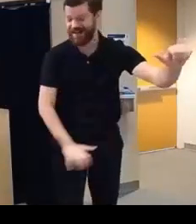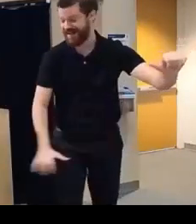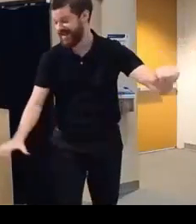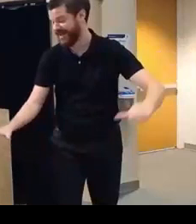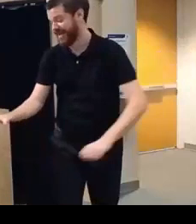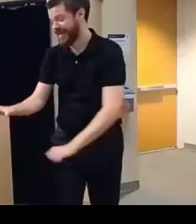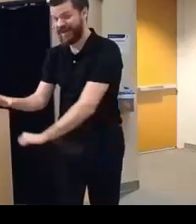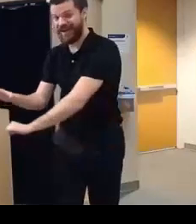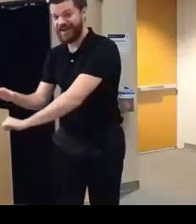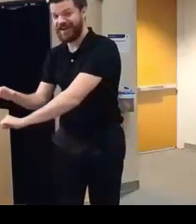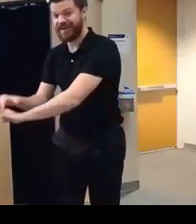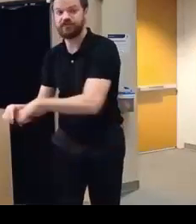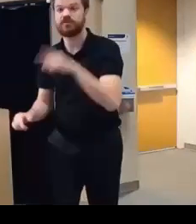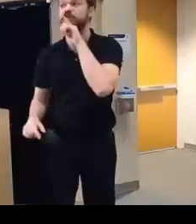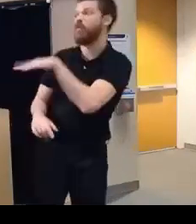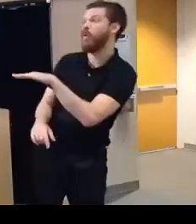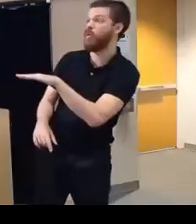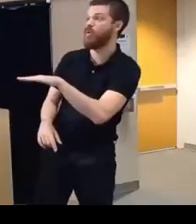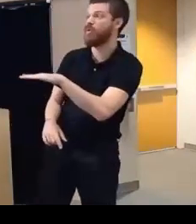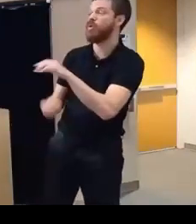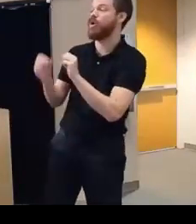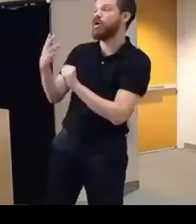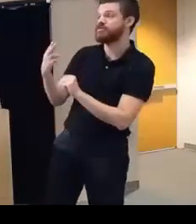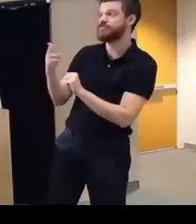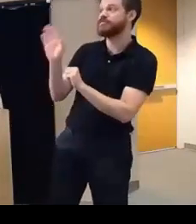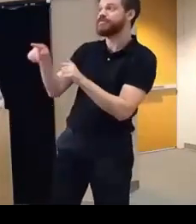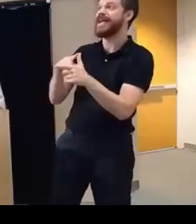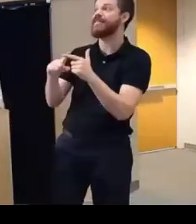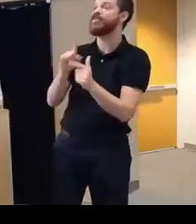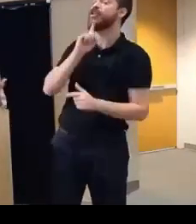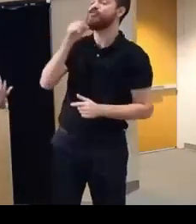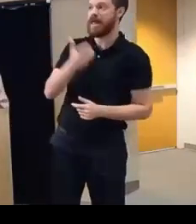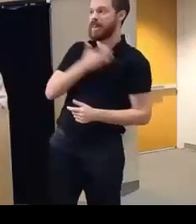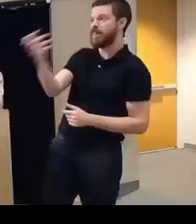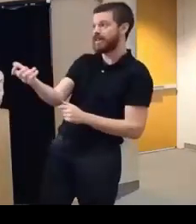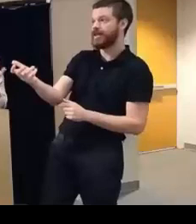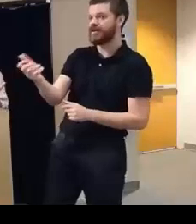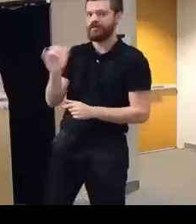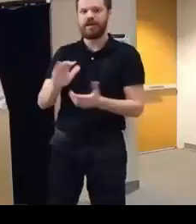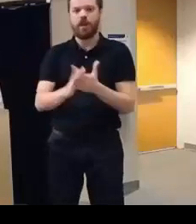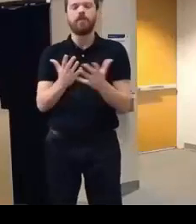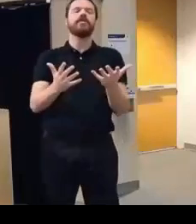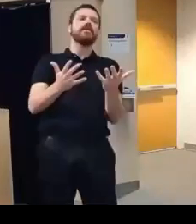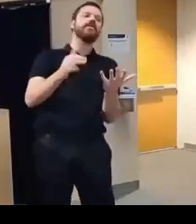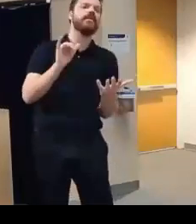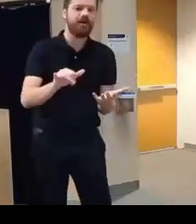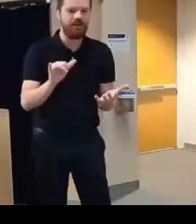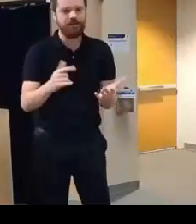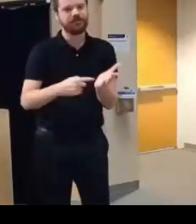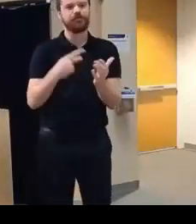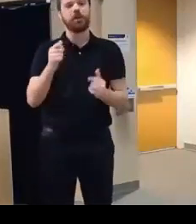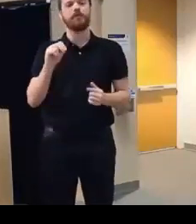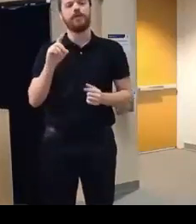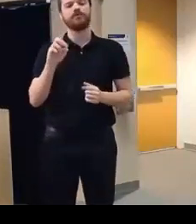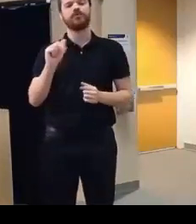in a couple of weeks, they're like, oh, by the way, doc. And then the real thing comes out, and it's a big, opening up Pandora's box